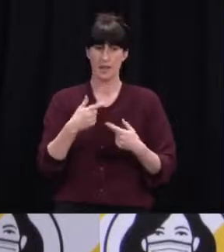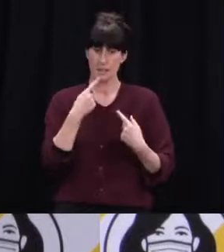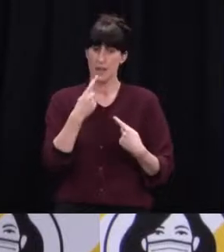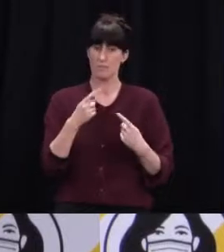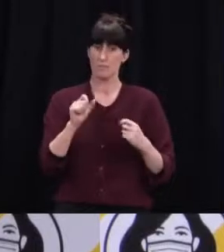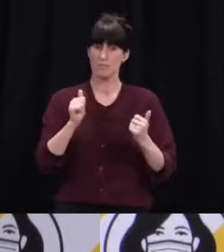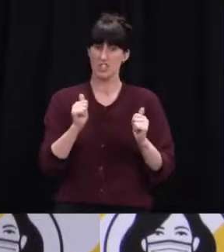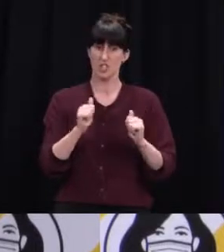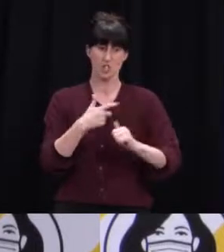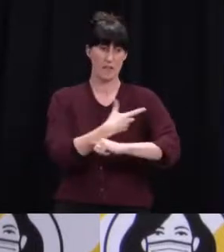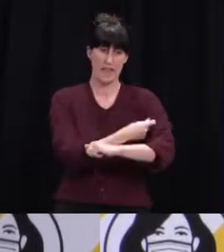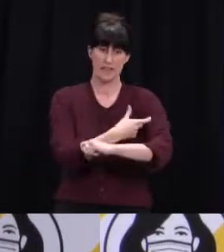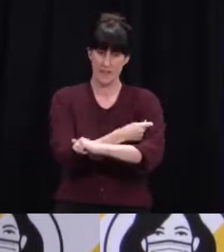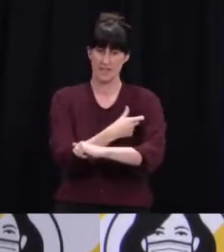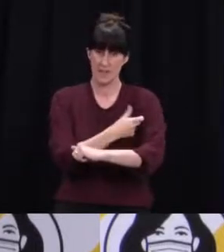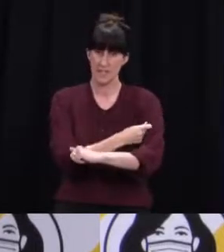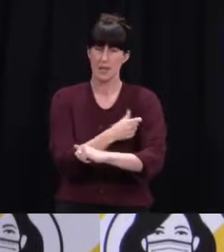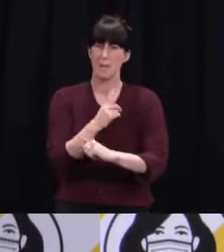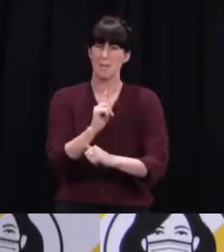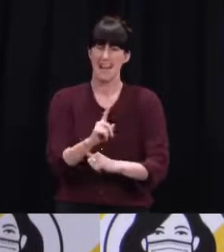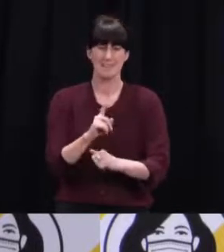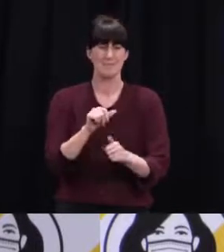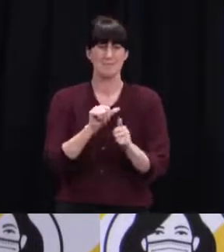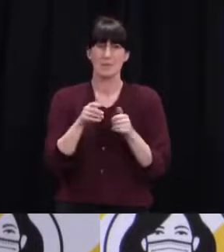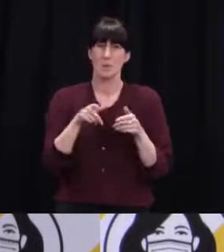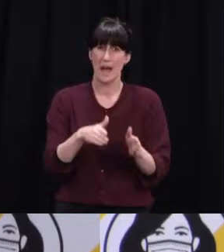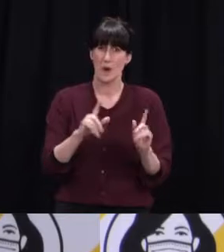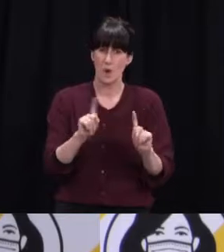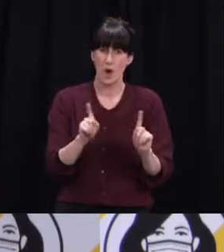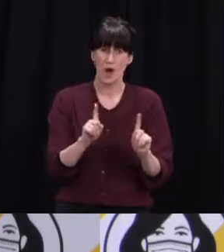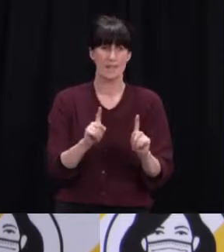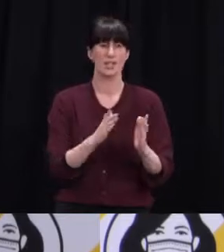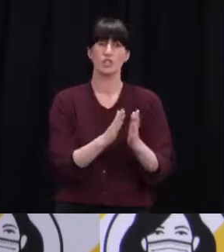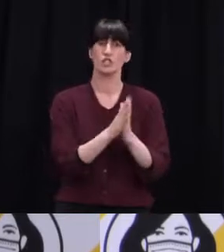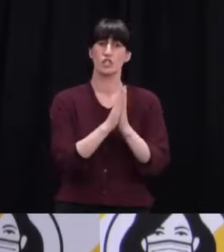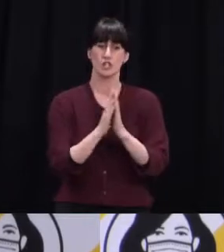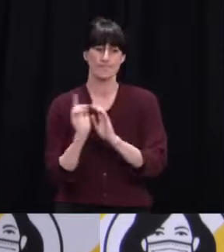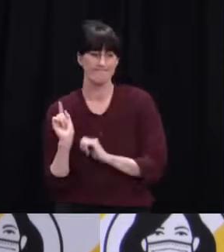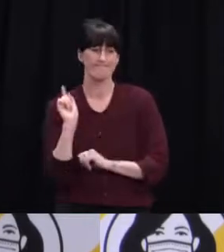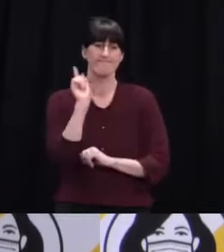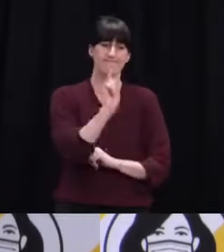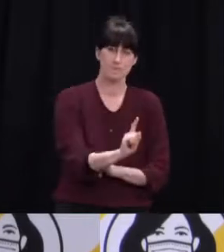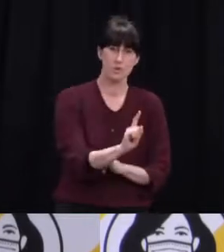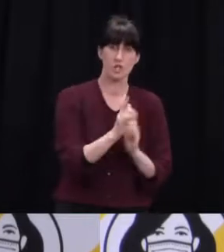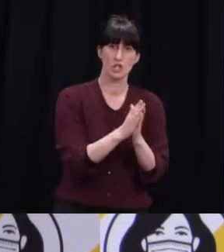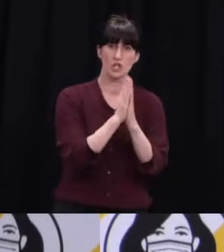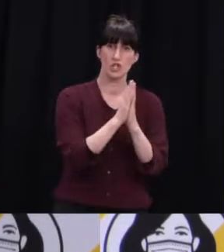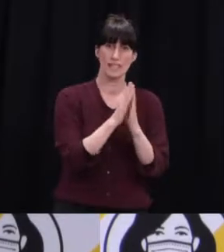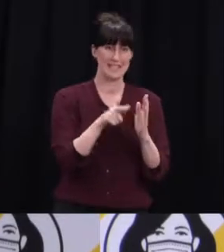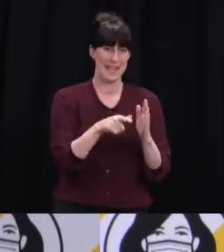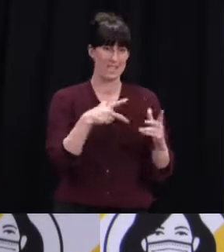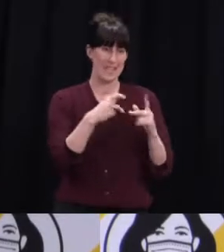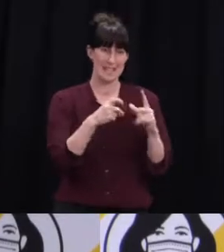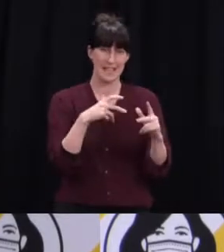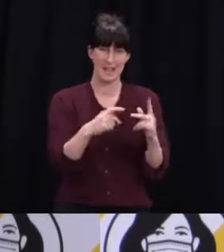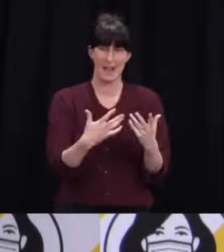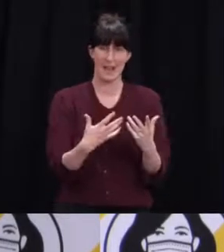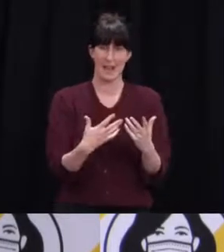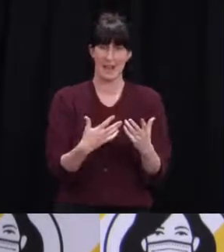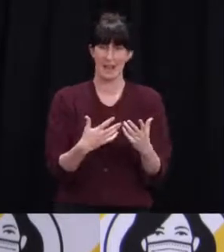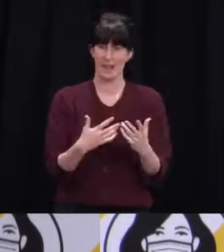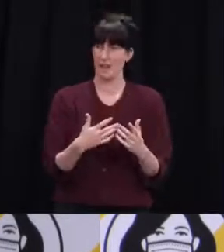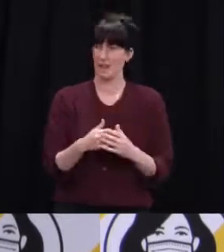of the vaccination centres from the beginning, but that they told the Ministry of Health they needed to be going into churches and they wanted to see